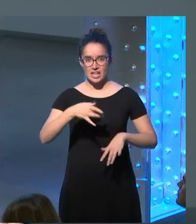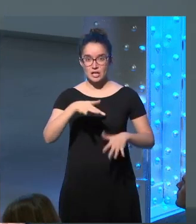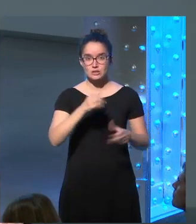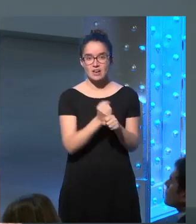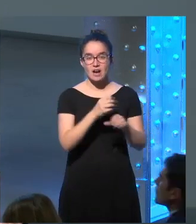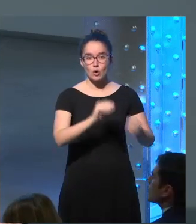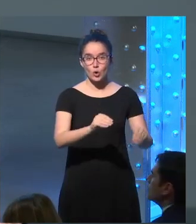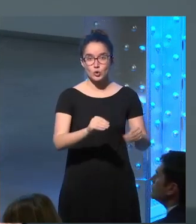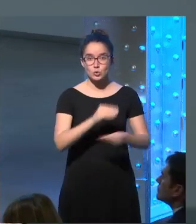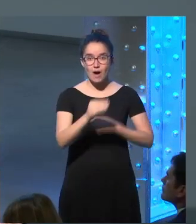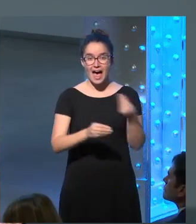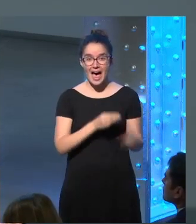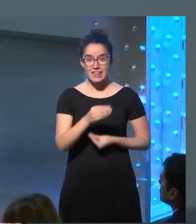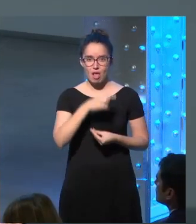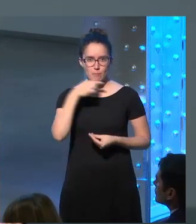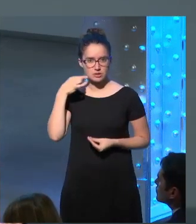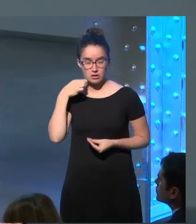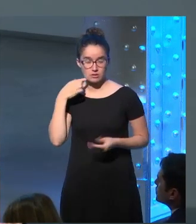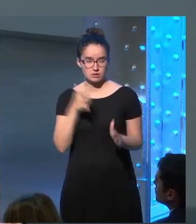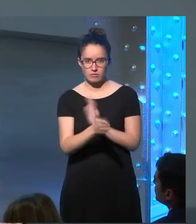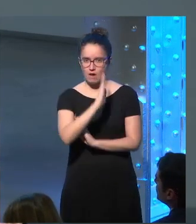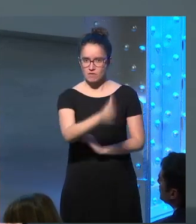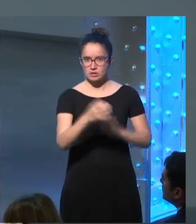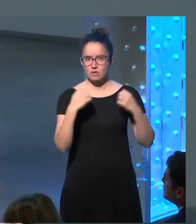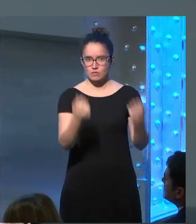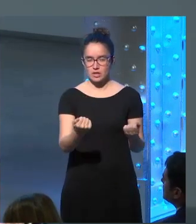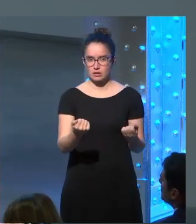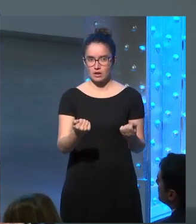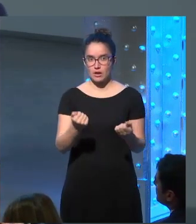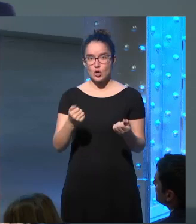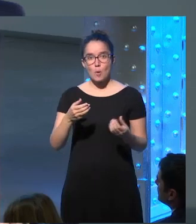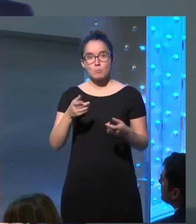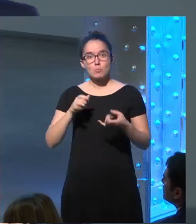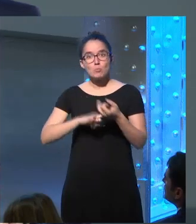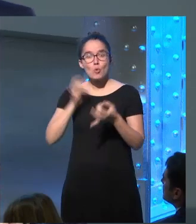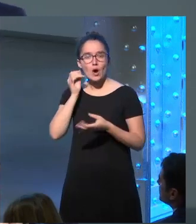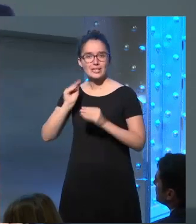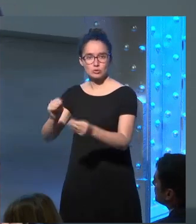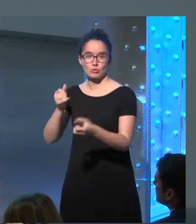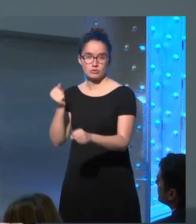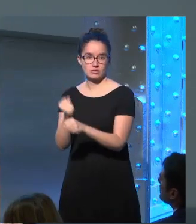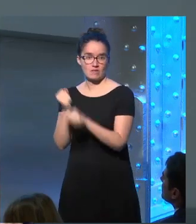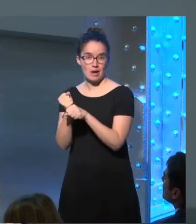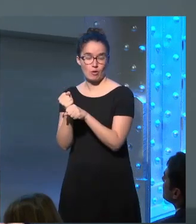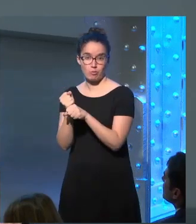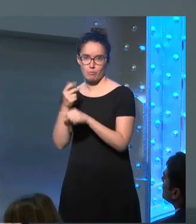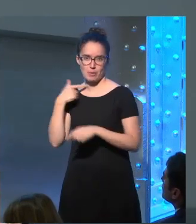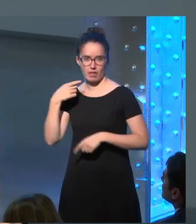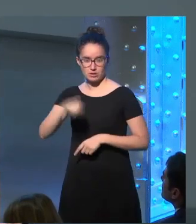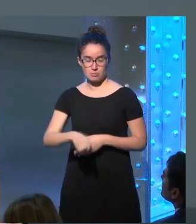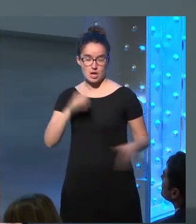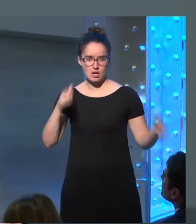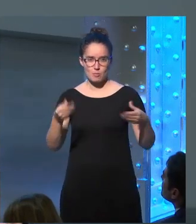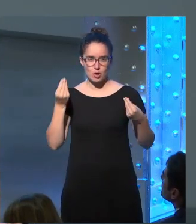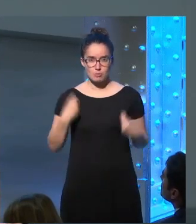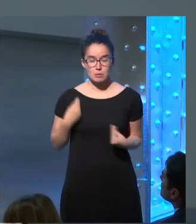like an allergy. He was a pastry cook, and he